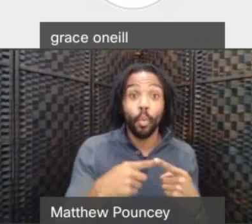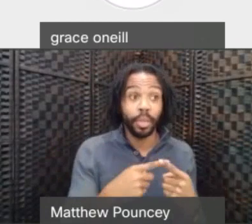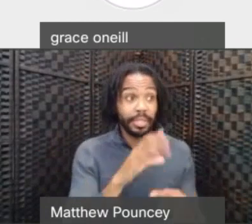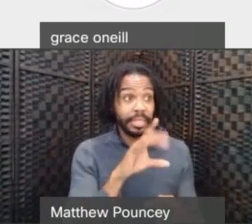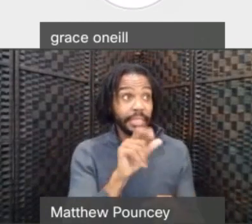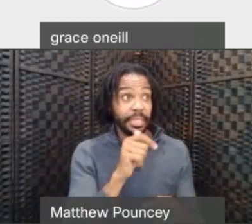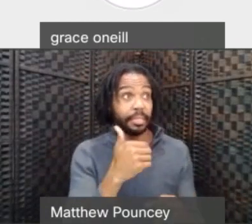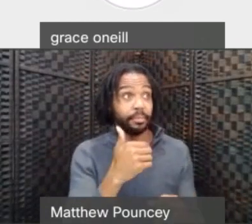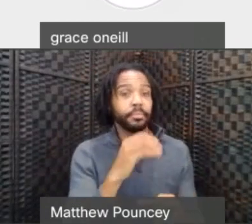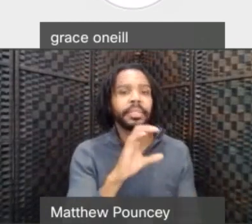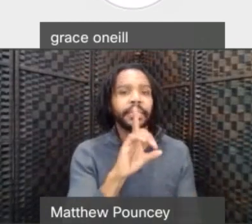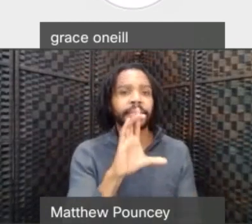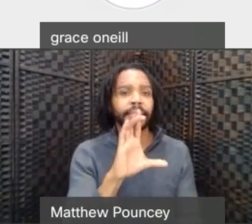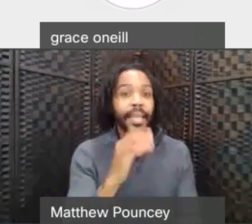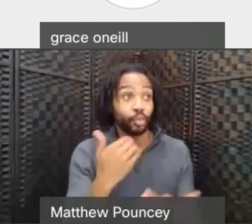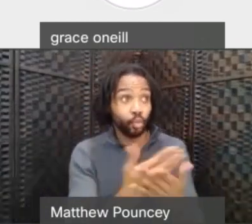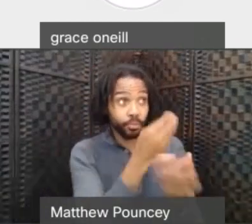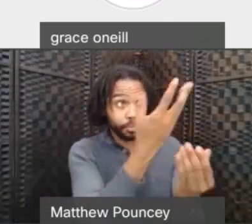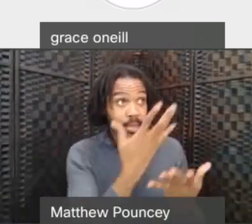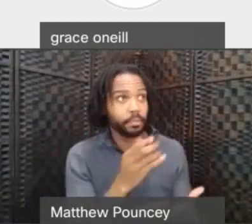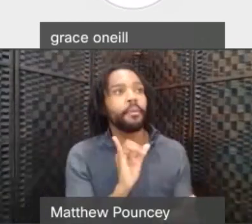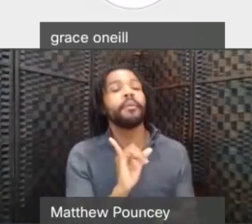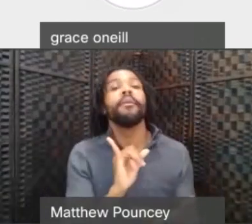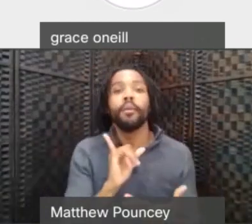will be posted, and we'll certainly let you know when that happens.